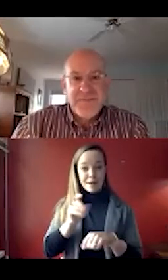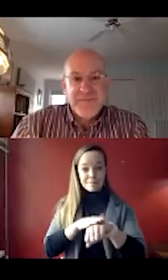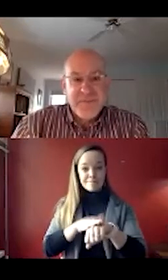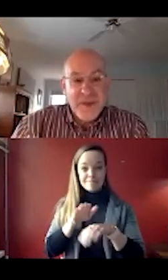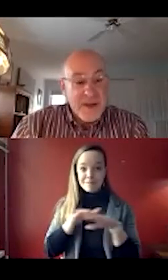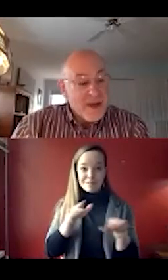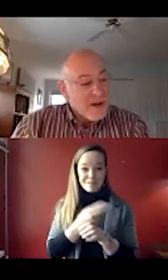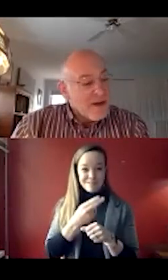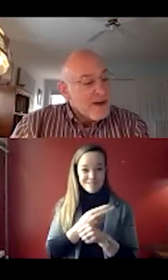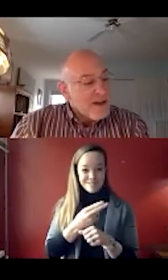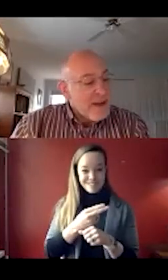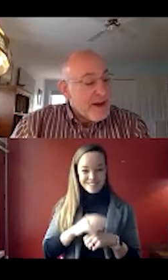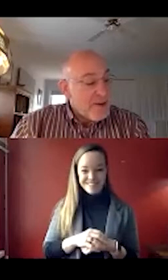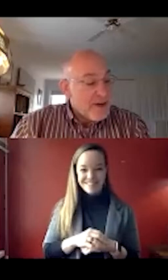inappropriately.